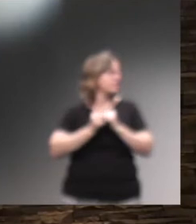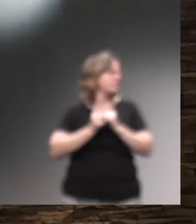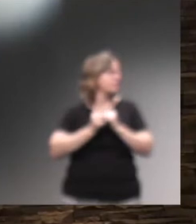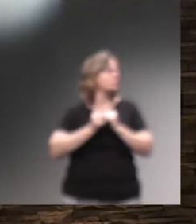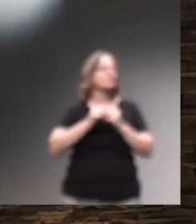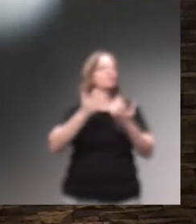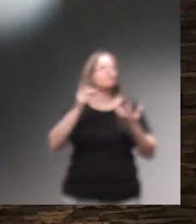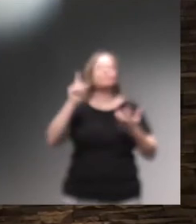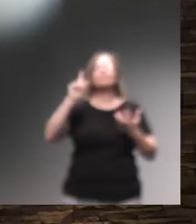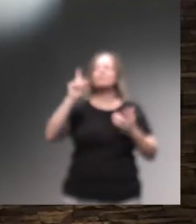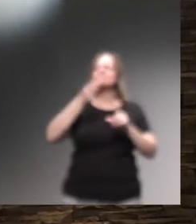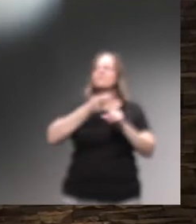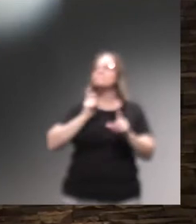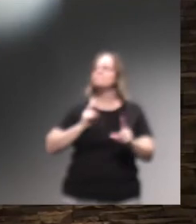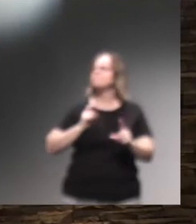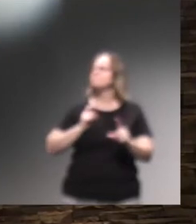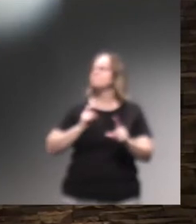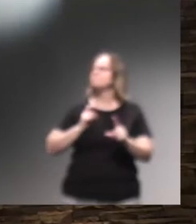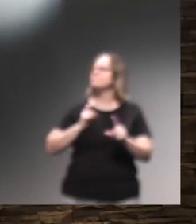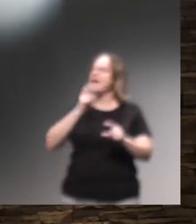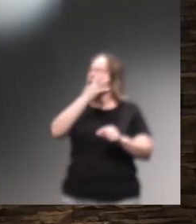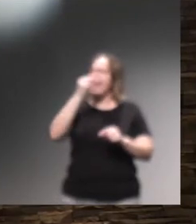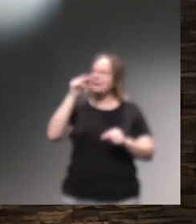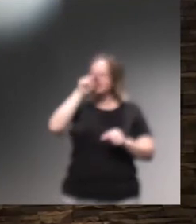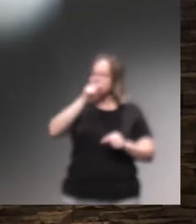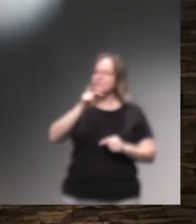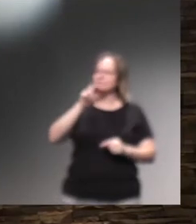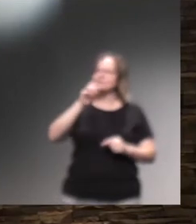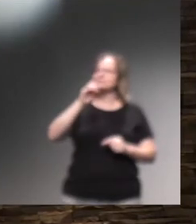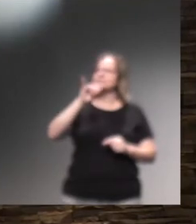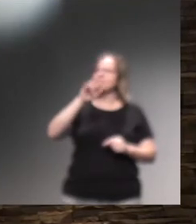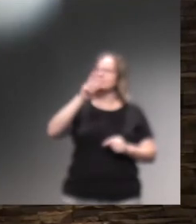Where does that divine strength come from?